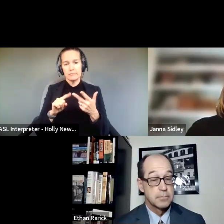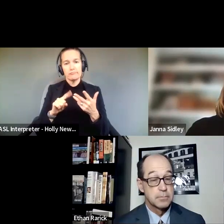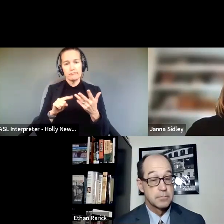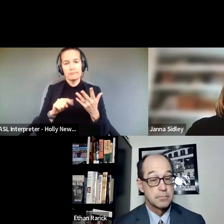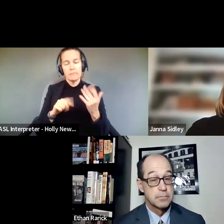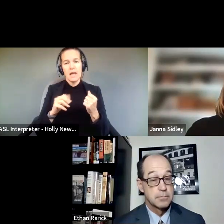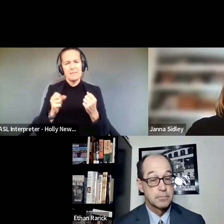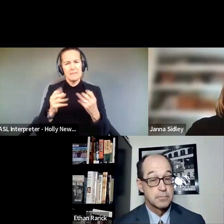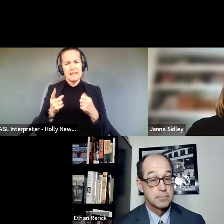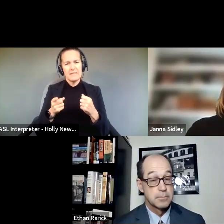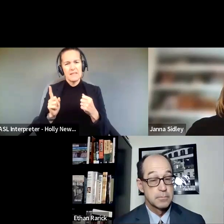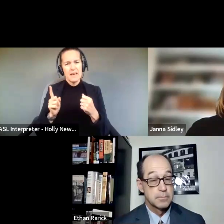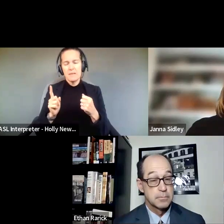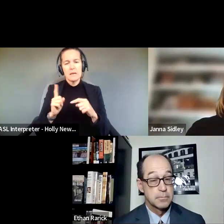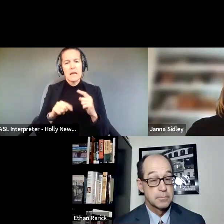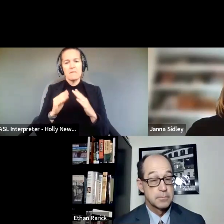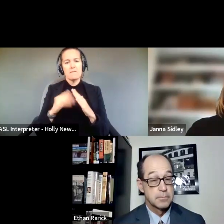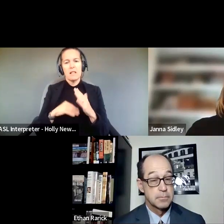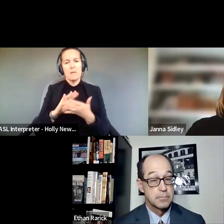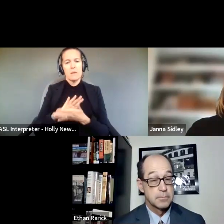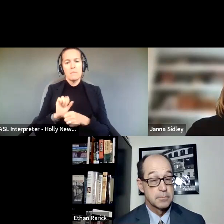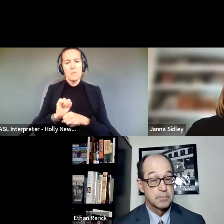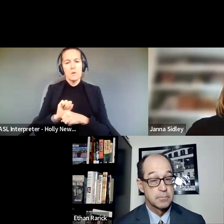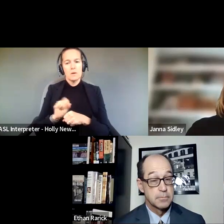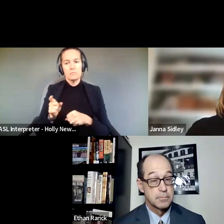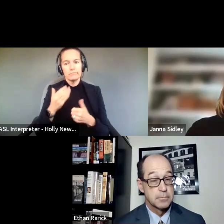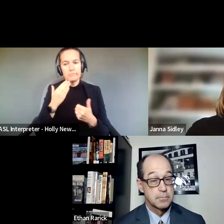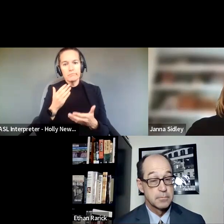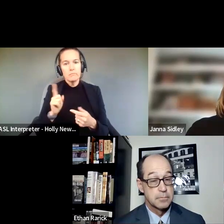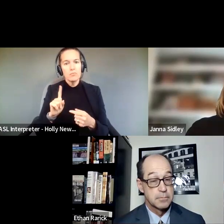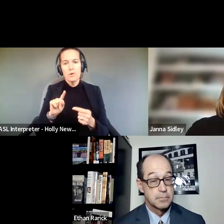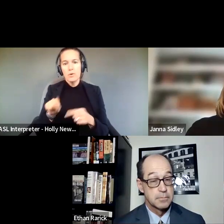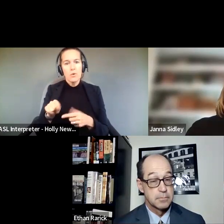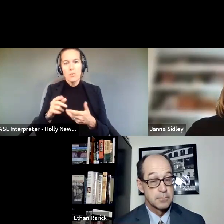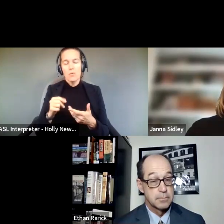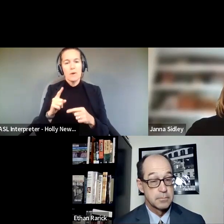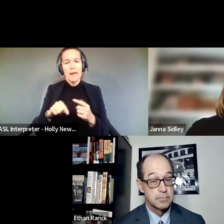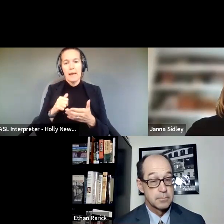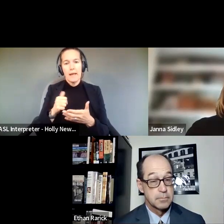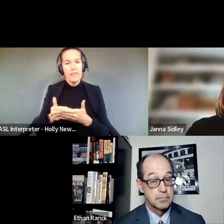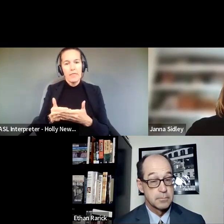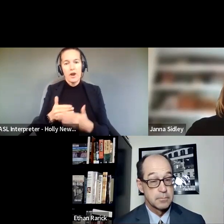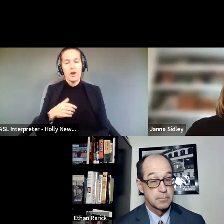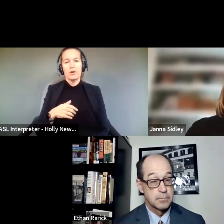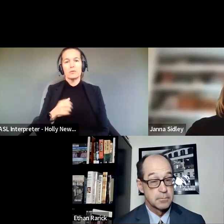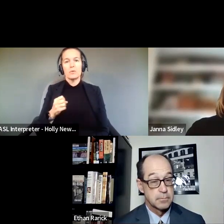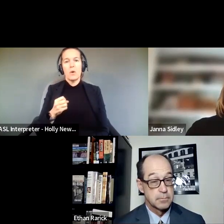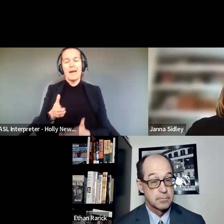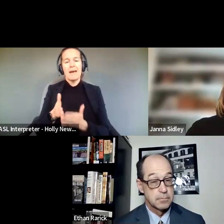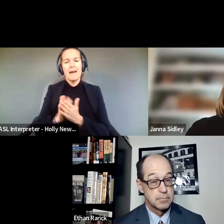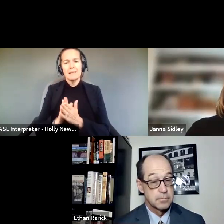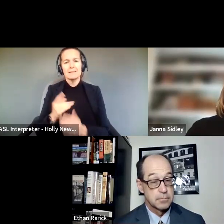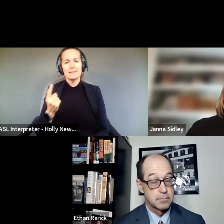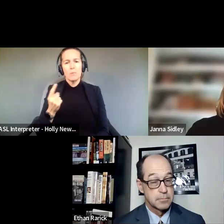aren't capable of filling out the paperwork or know where to go or can get there. I ask that someone tries